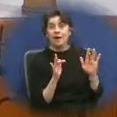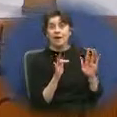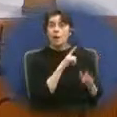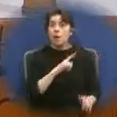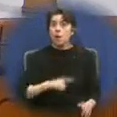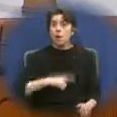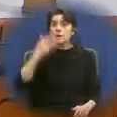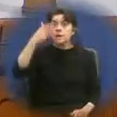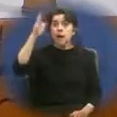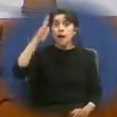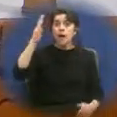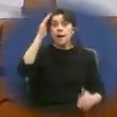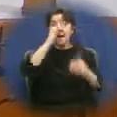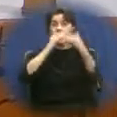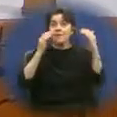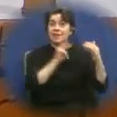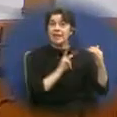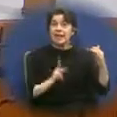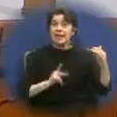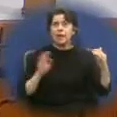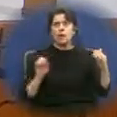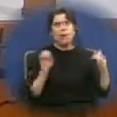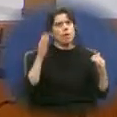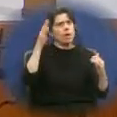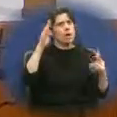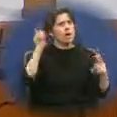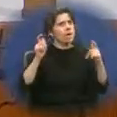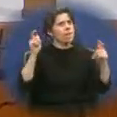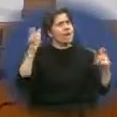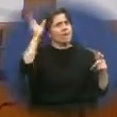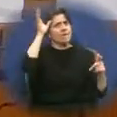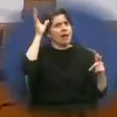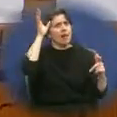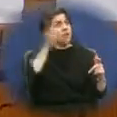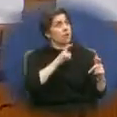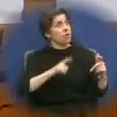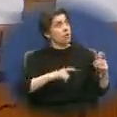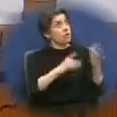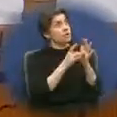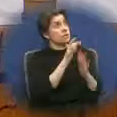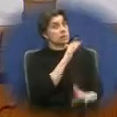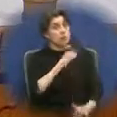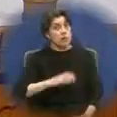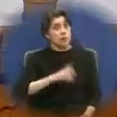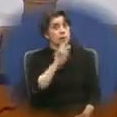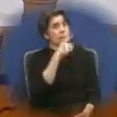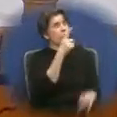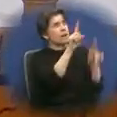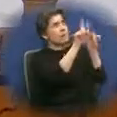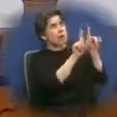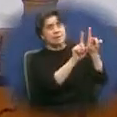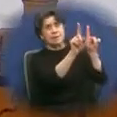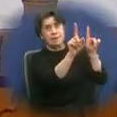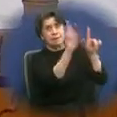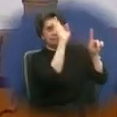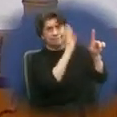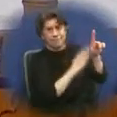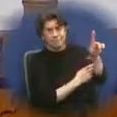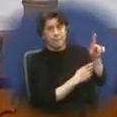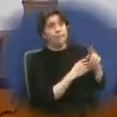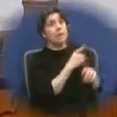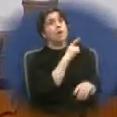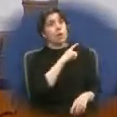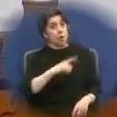Lord God, heavenly King, O God, Almighty Father, Lord Jesus Christ, only begotten Son, Lord